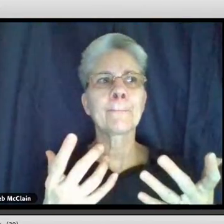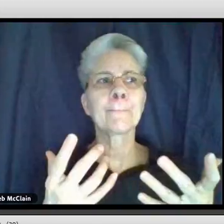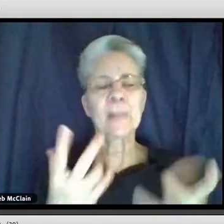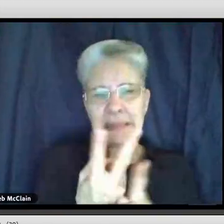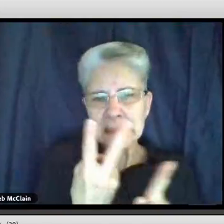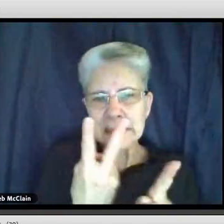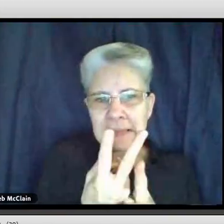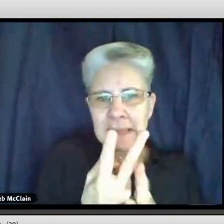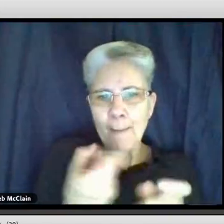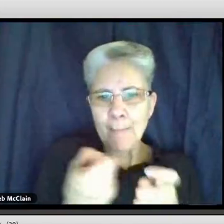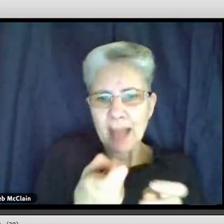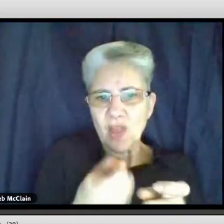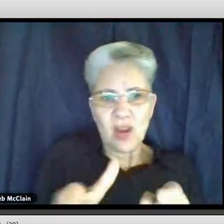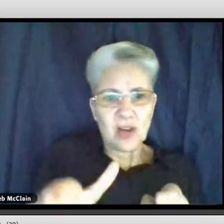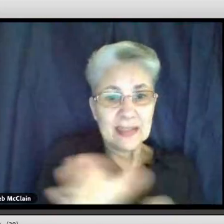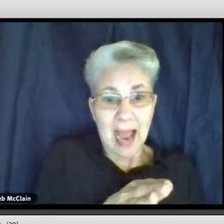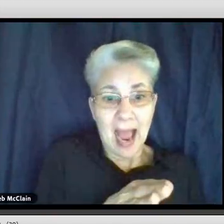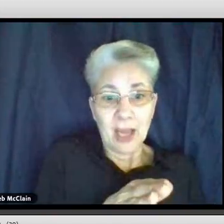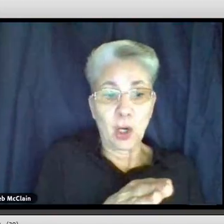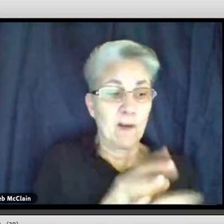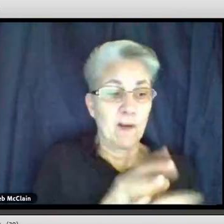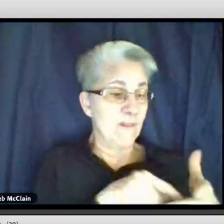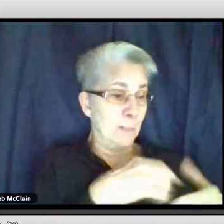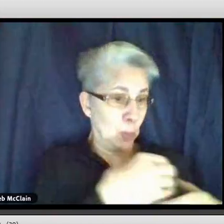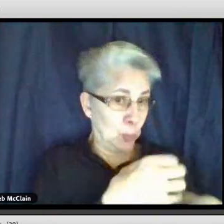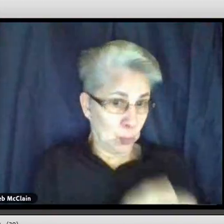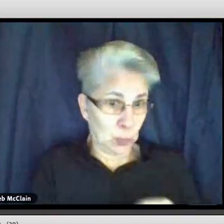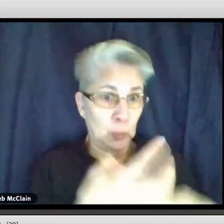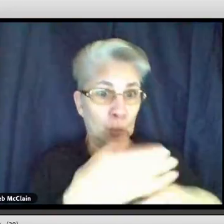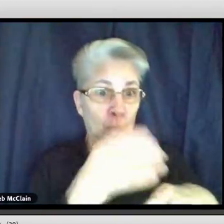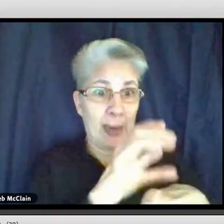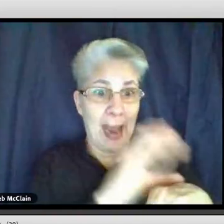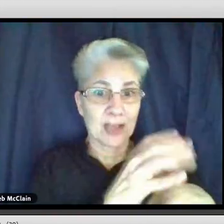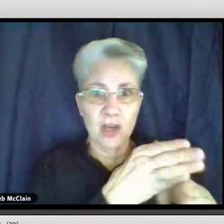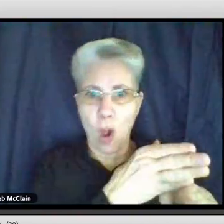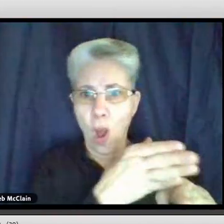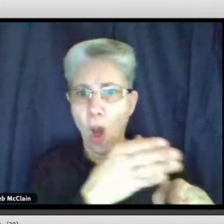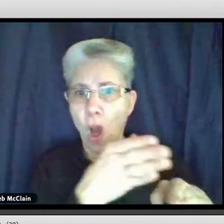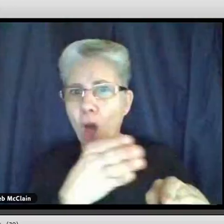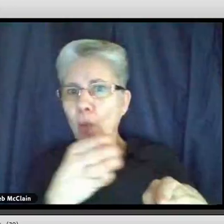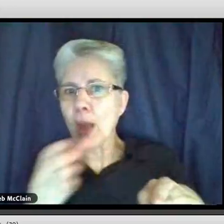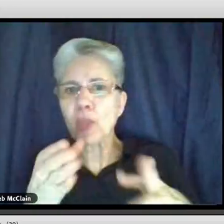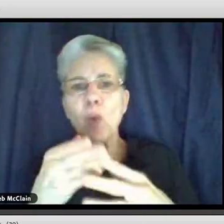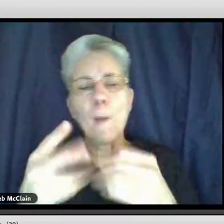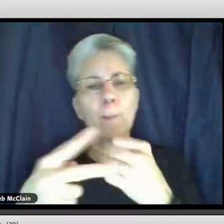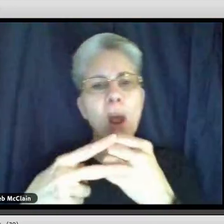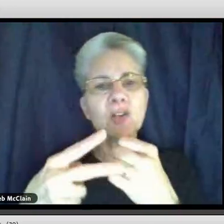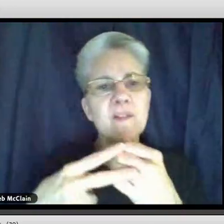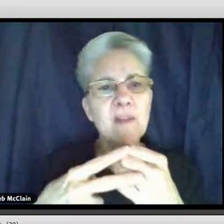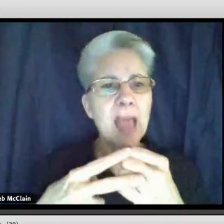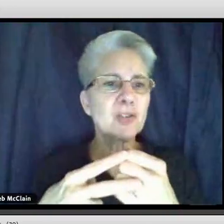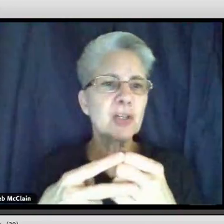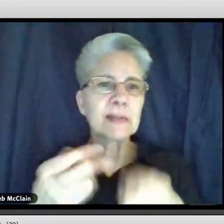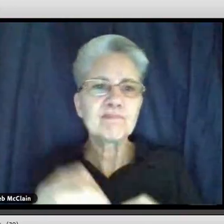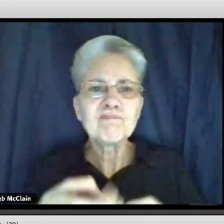their entire digital life cycle from creation all the way through preservation and